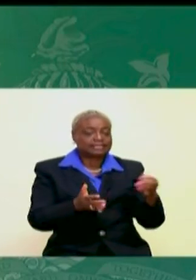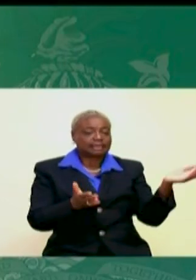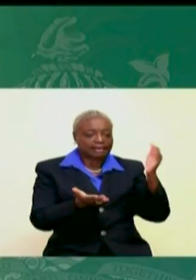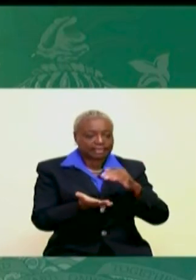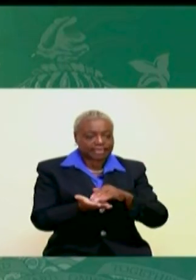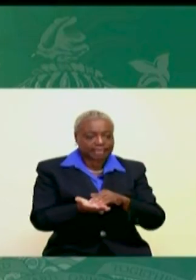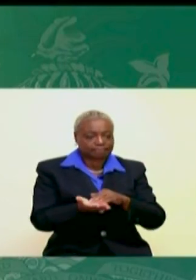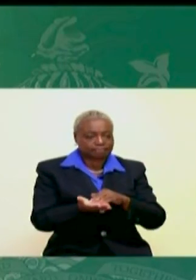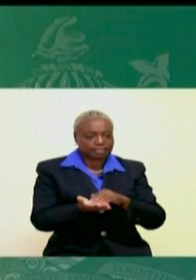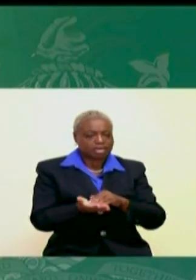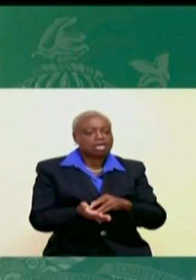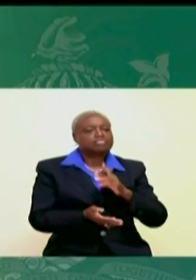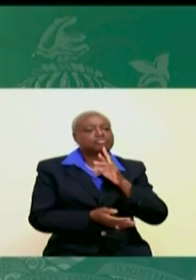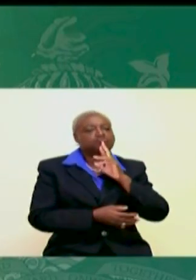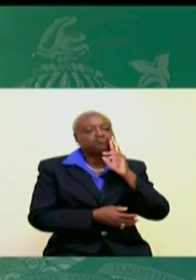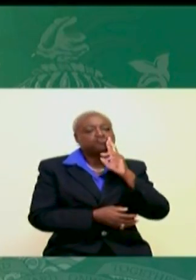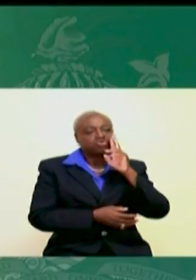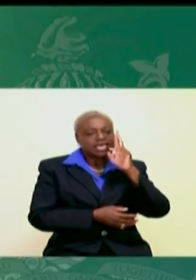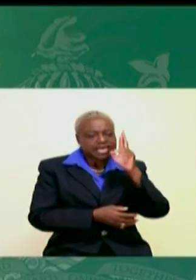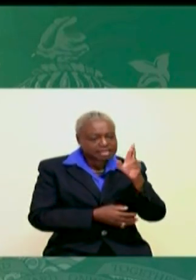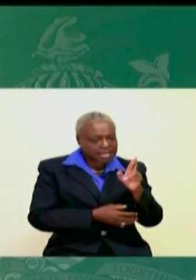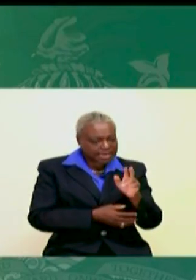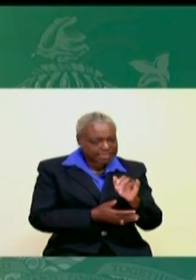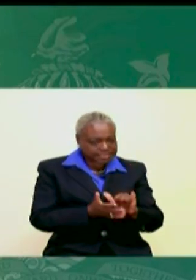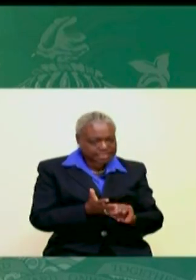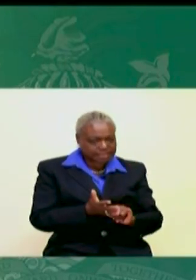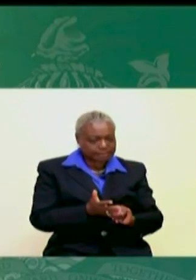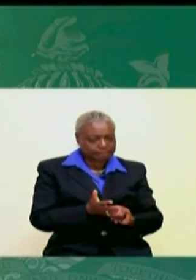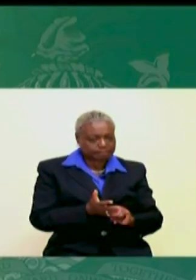And the reality, Madam Speaker,